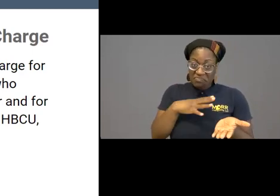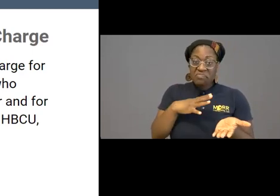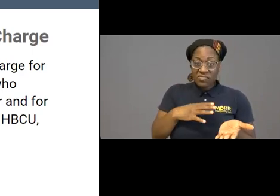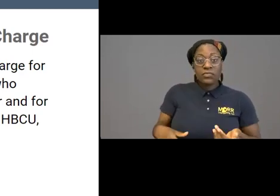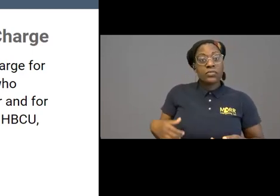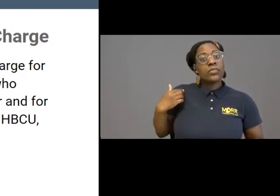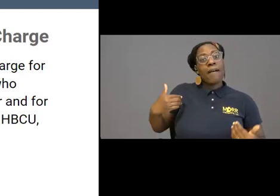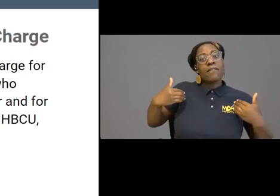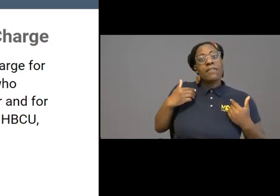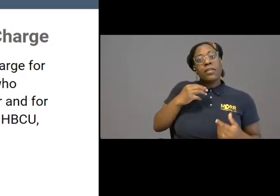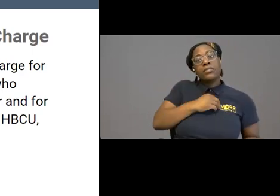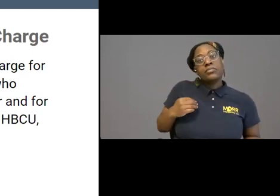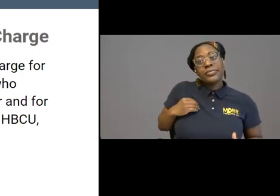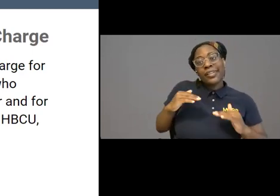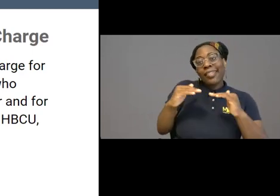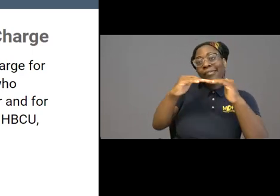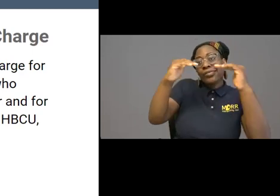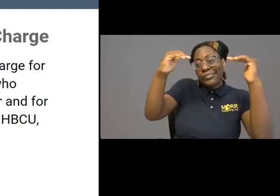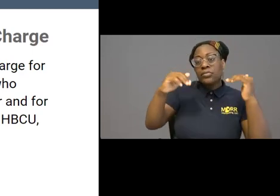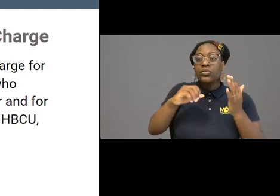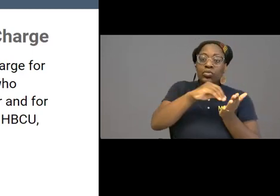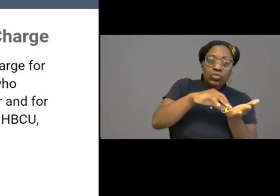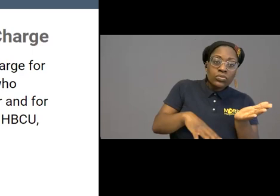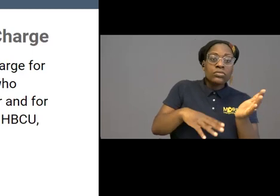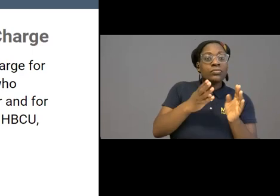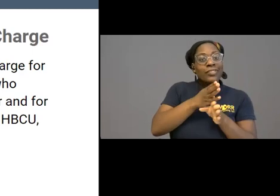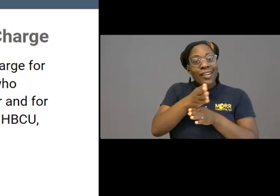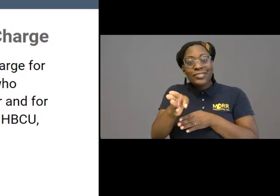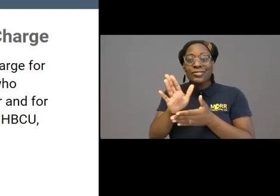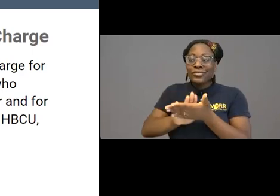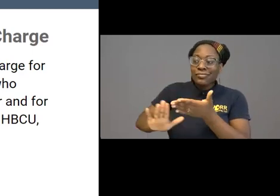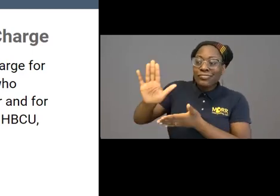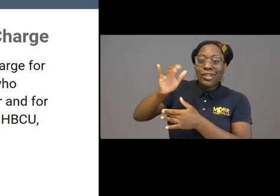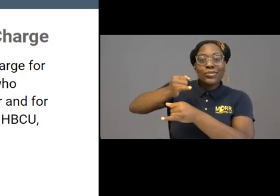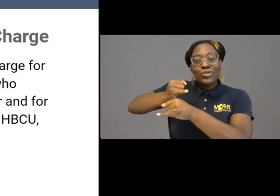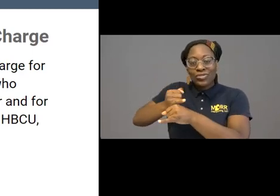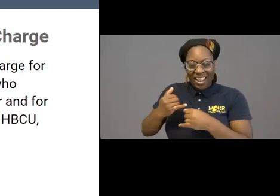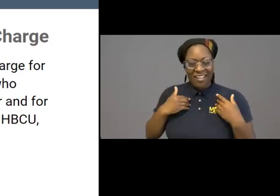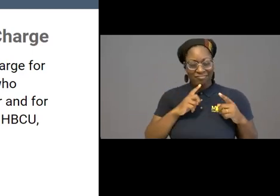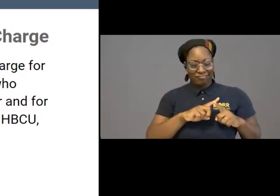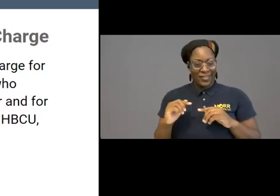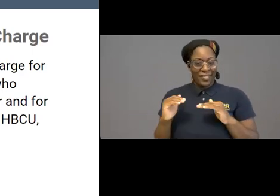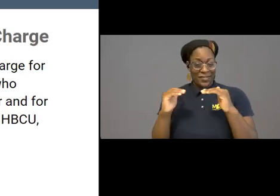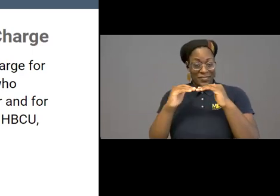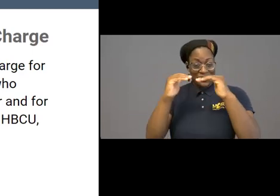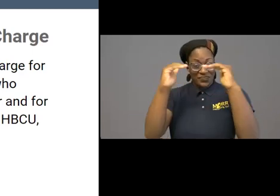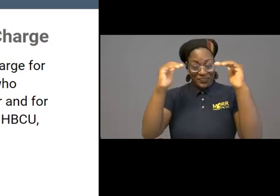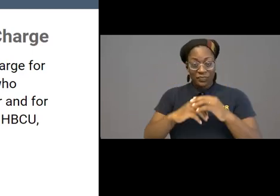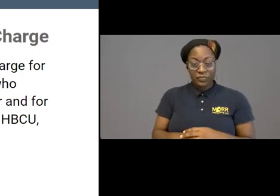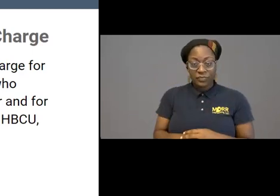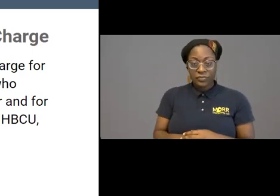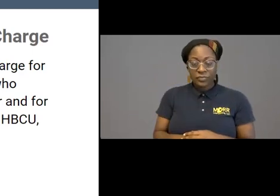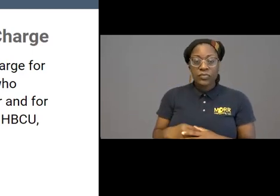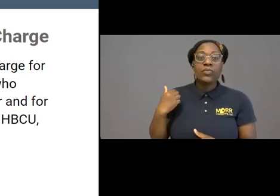1-year, 2-year, and 3-year options. Per our anti-racism statement, we also offer 3-year memberships at